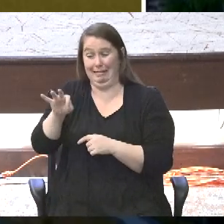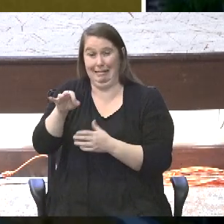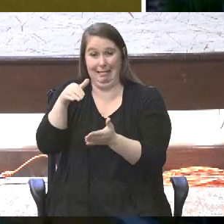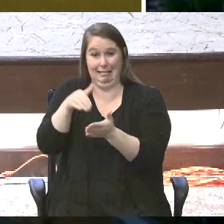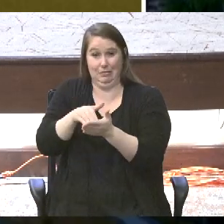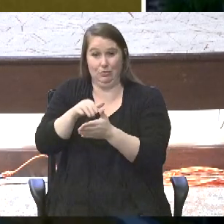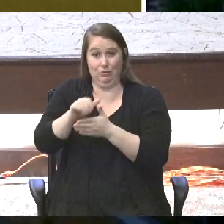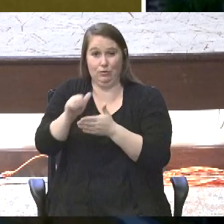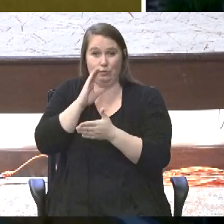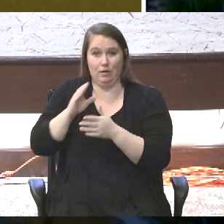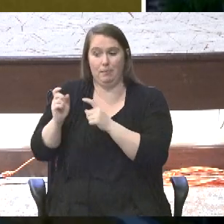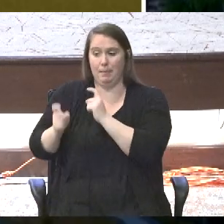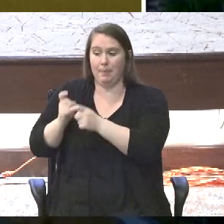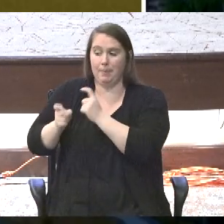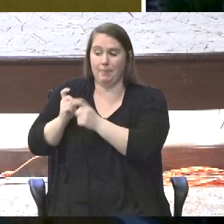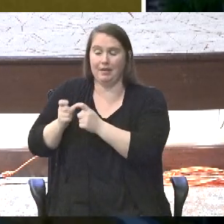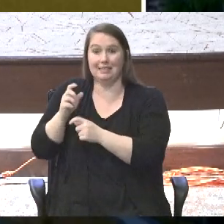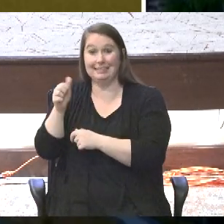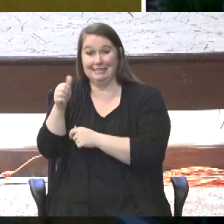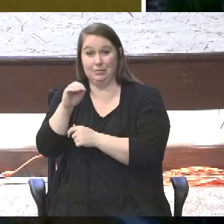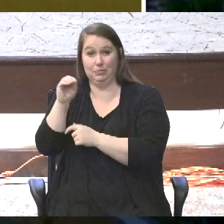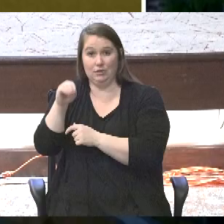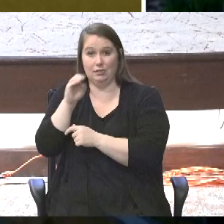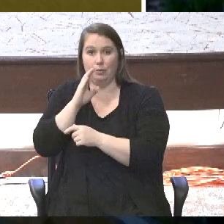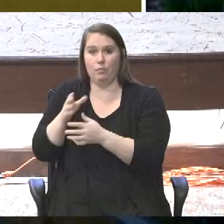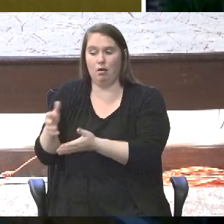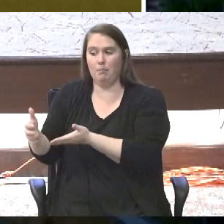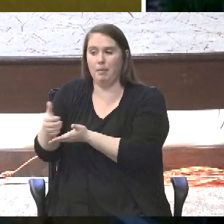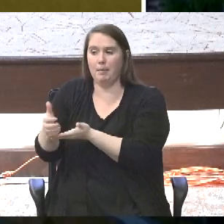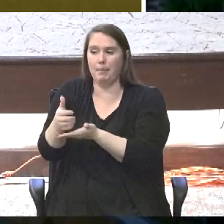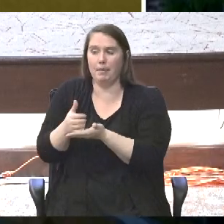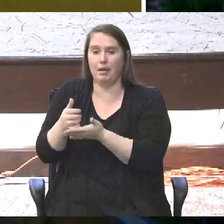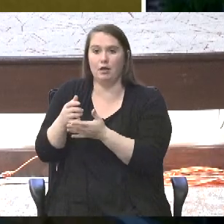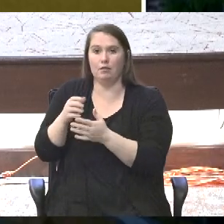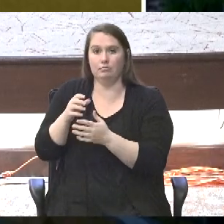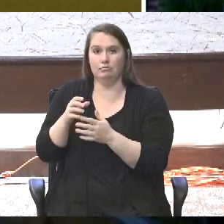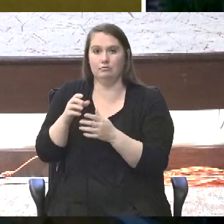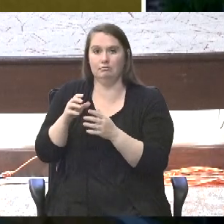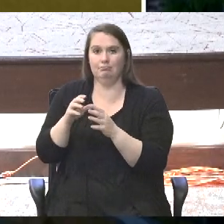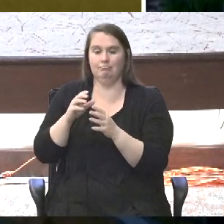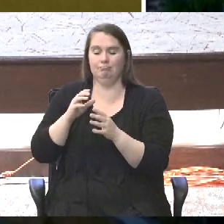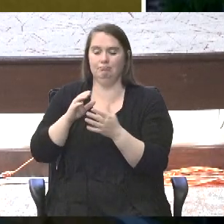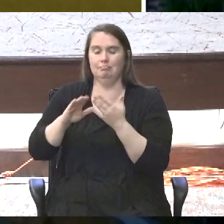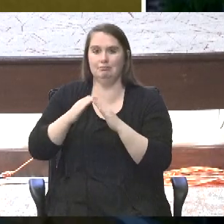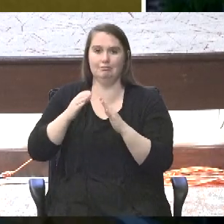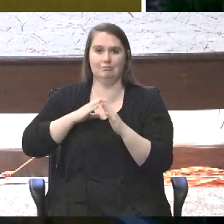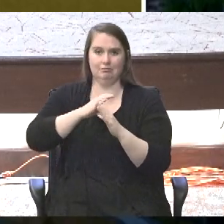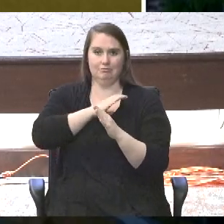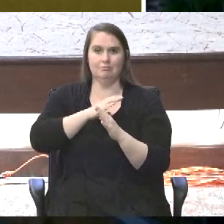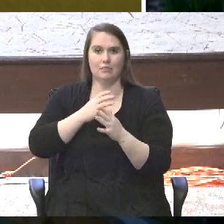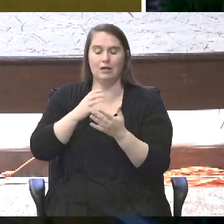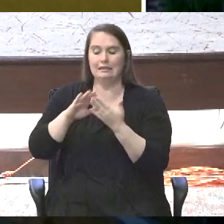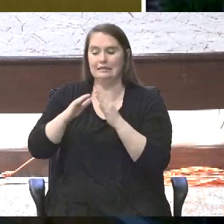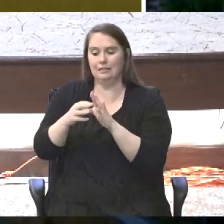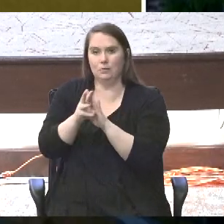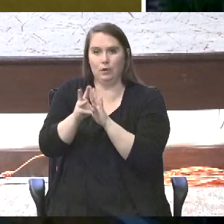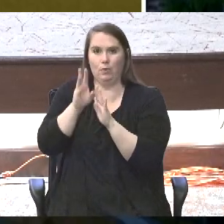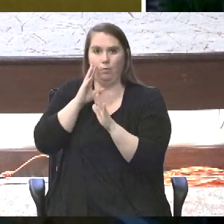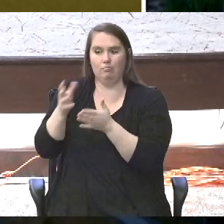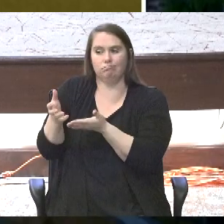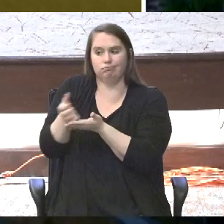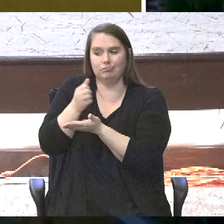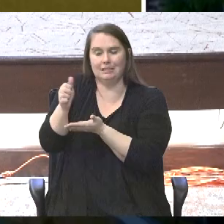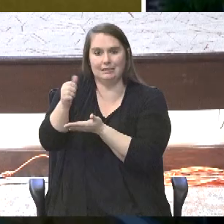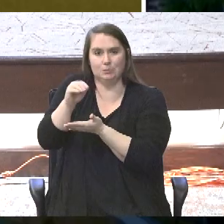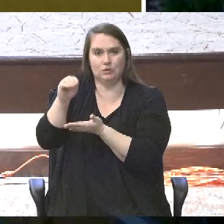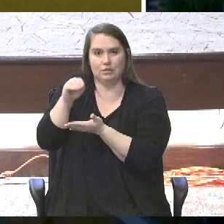Waco will be given roughly a 10% management fee for helping select the artist and install the work.